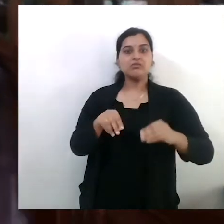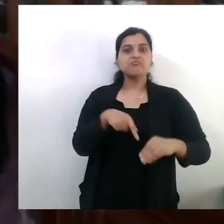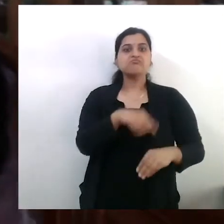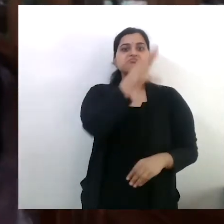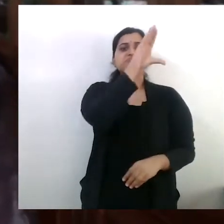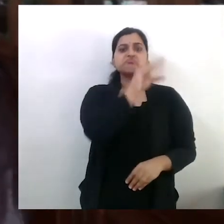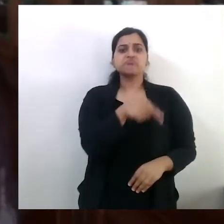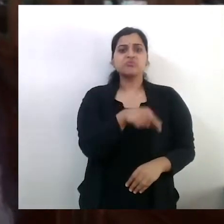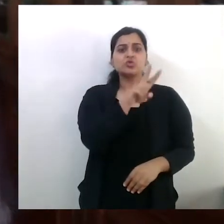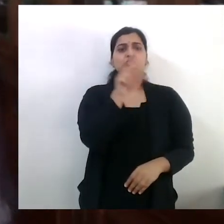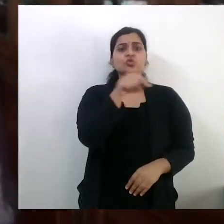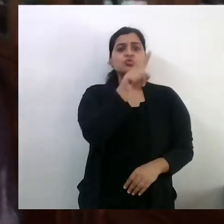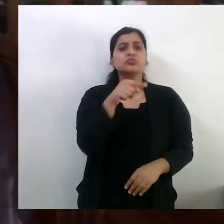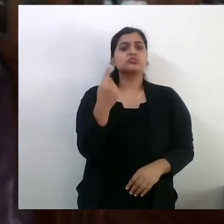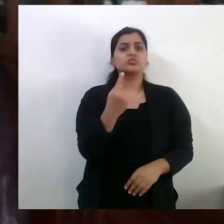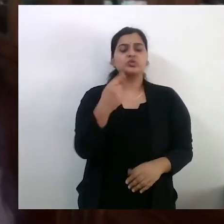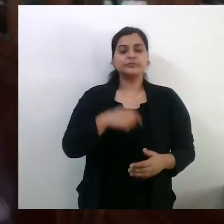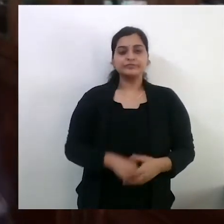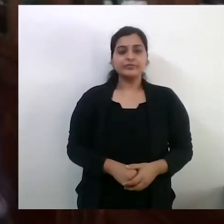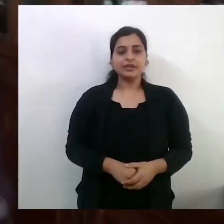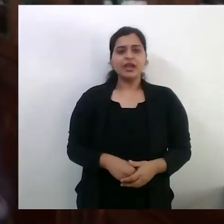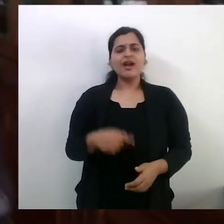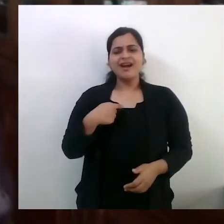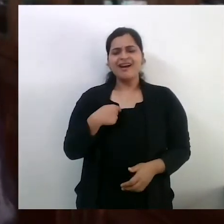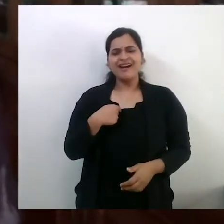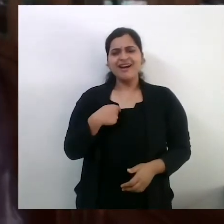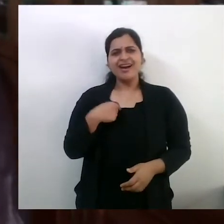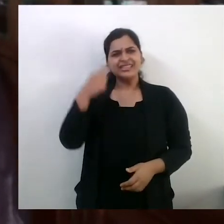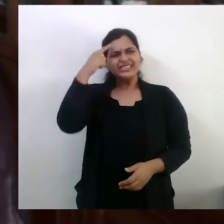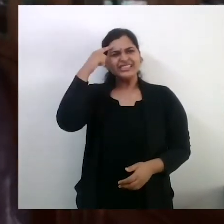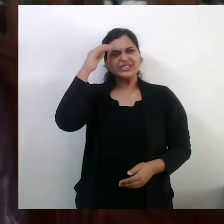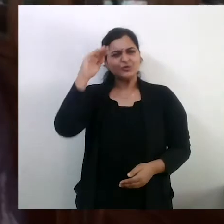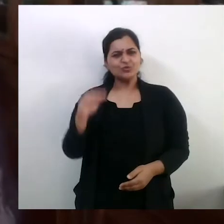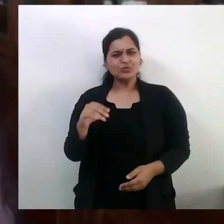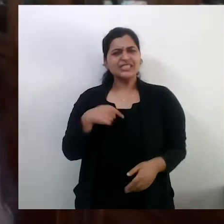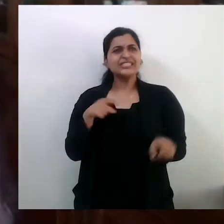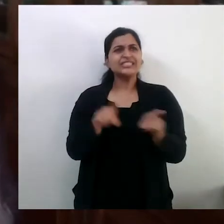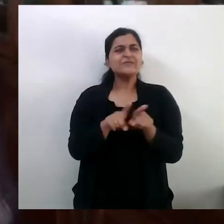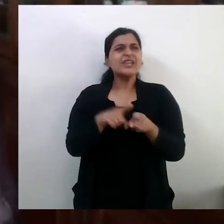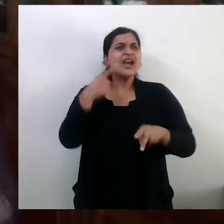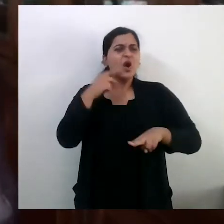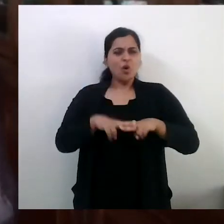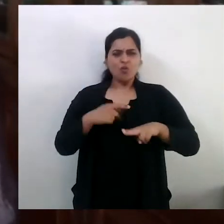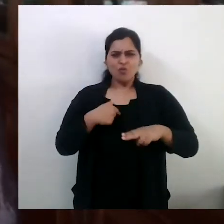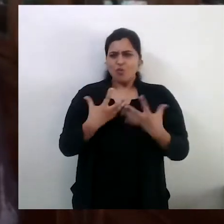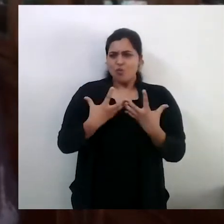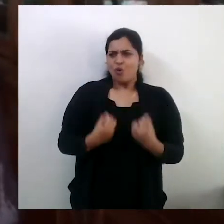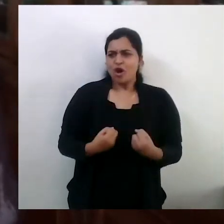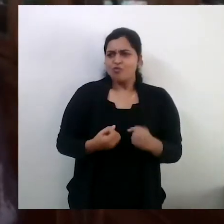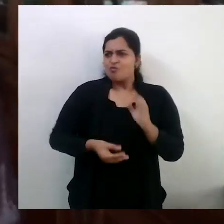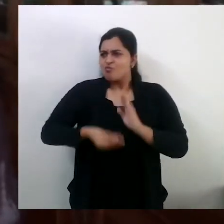a student, and I would imagine even today as a student, if I wanted to go and look for